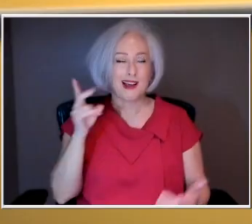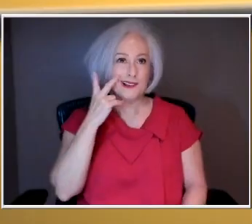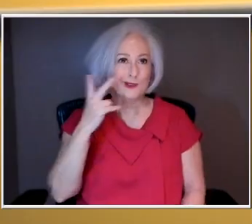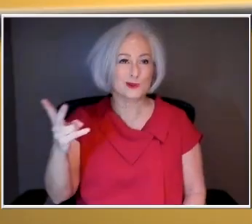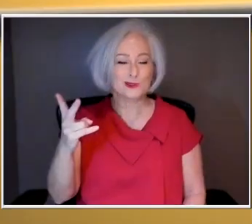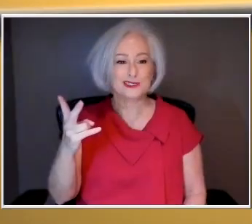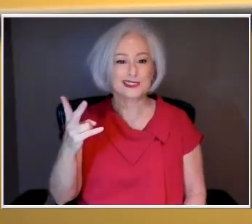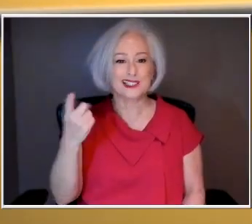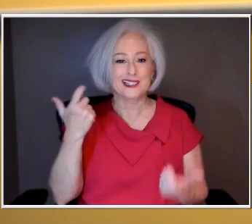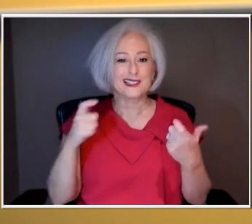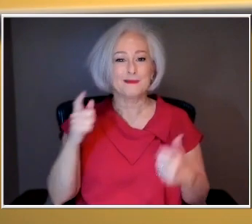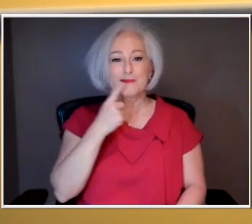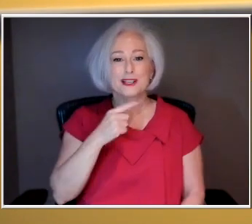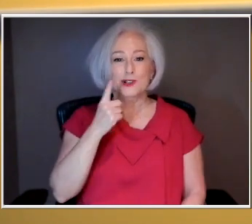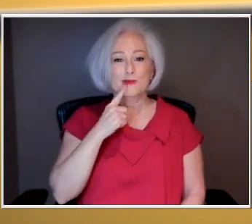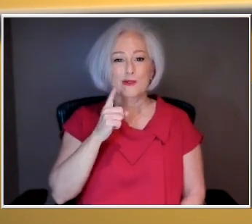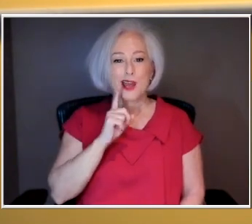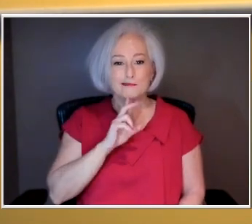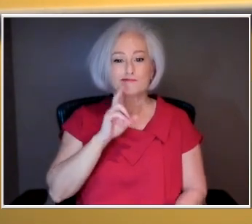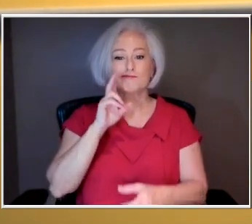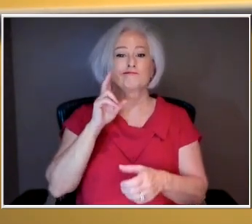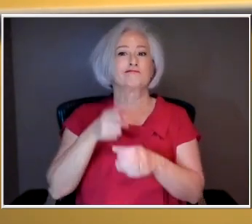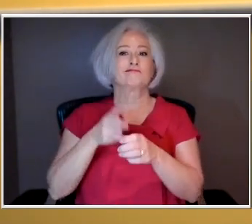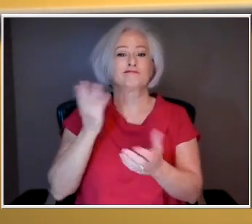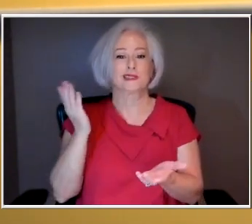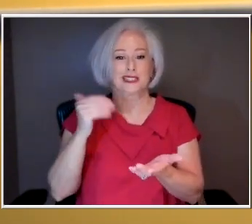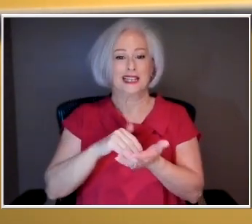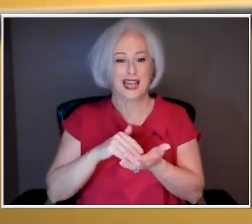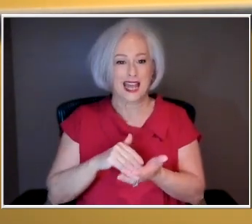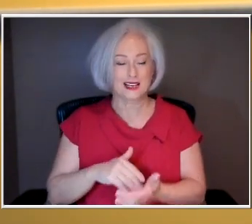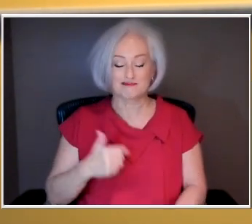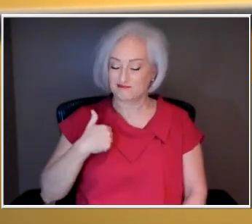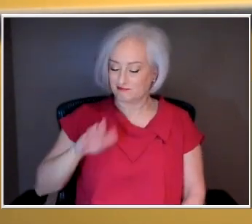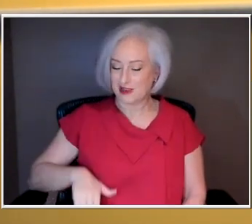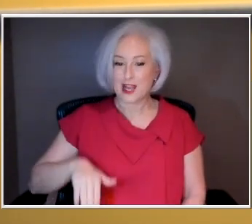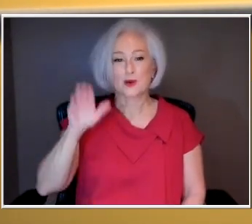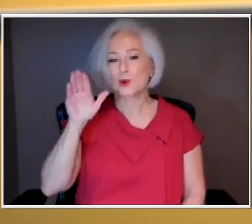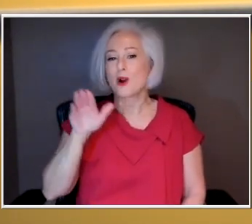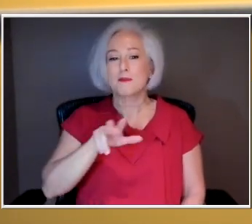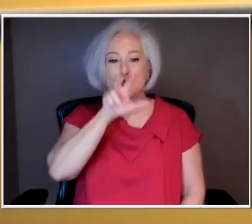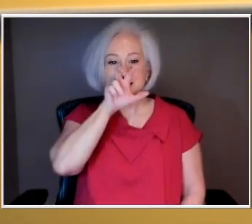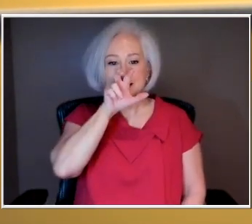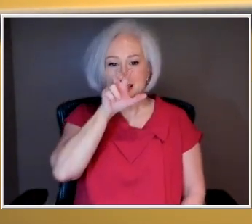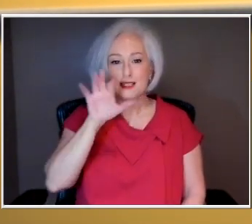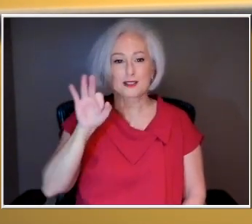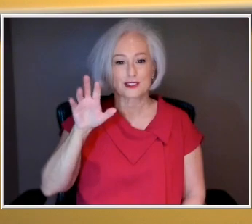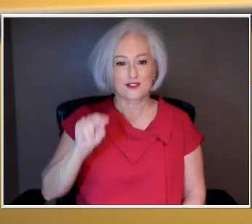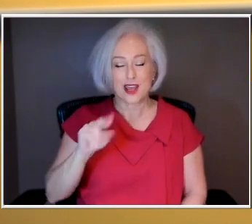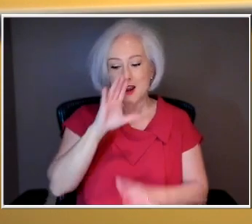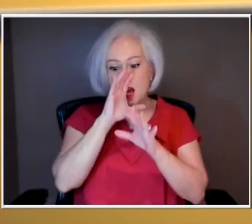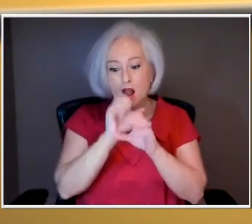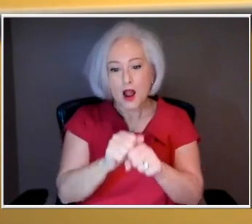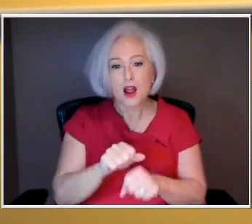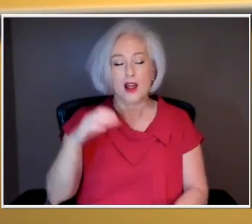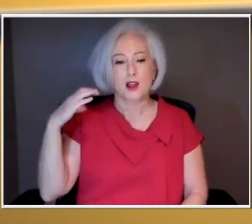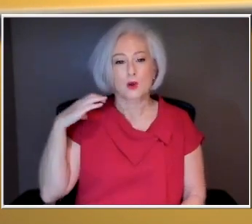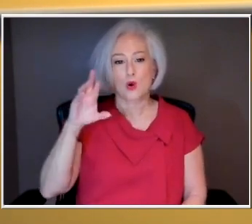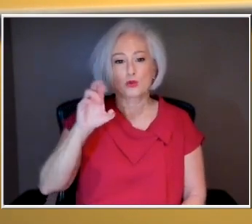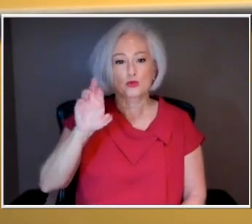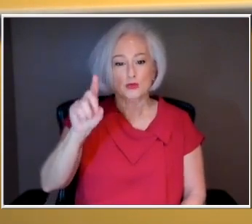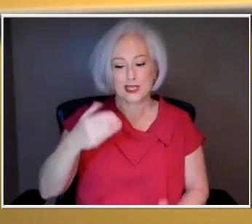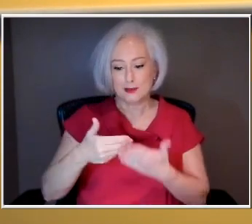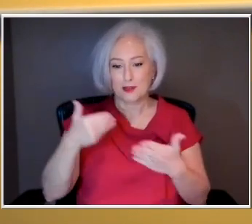know what? I grew up an Eagles fan, so this is an experience for me. I was a fan of Andy Reid before I even knew him personally, so to get the opportunity to play for